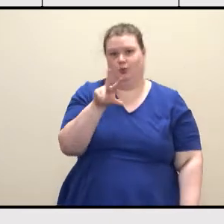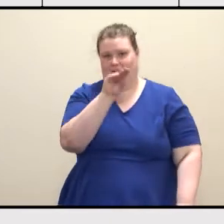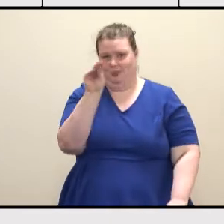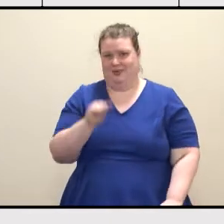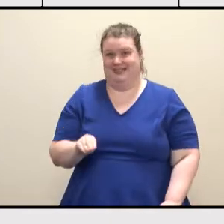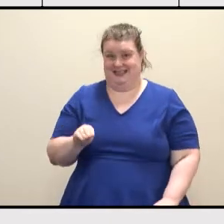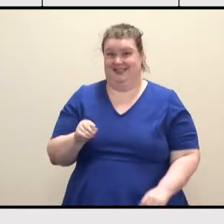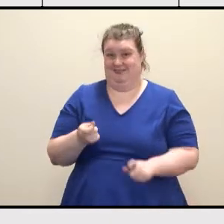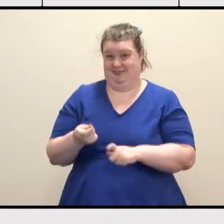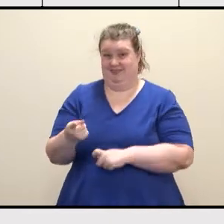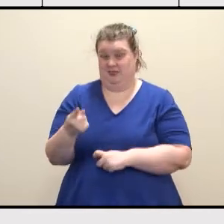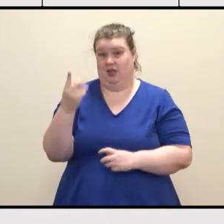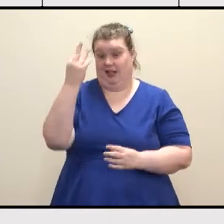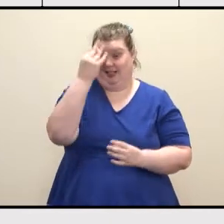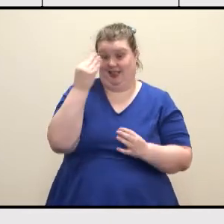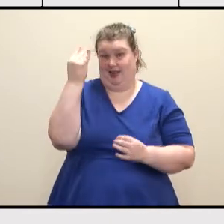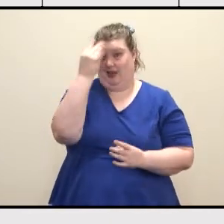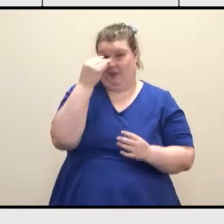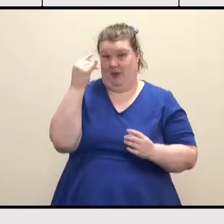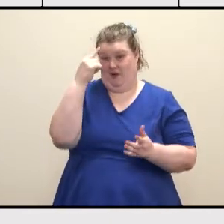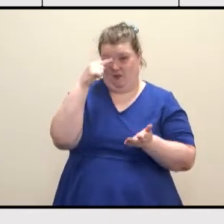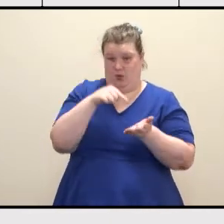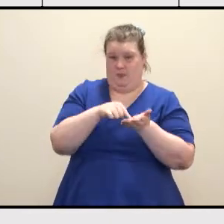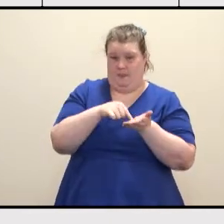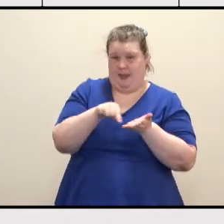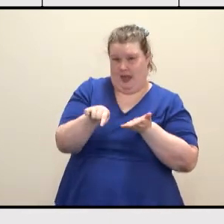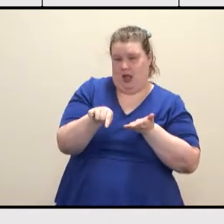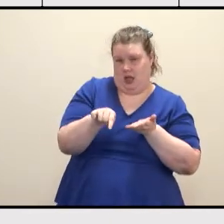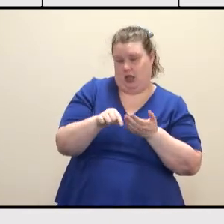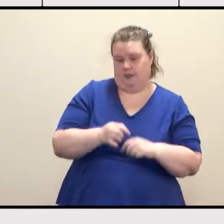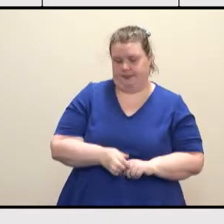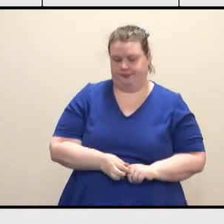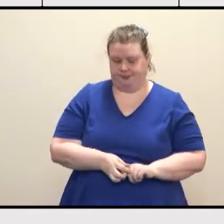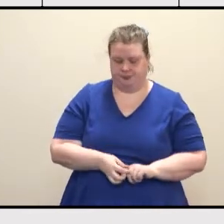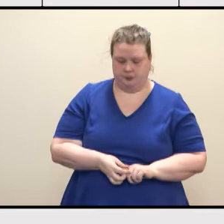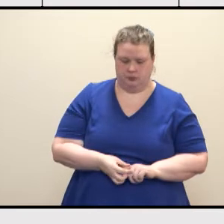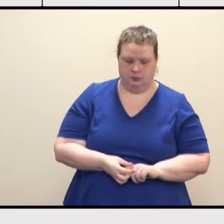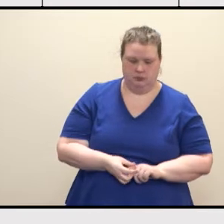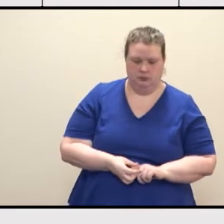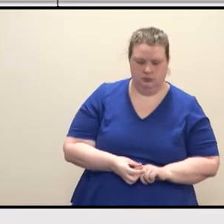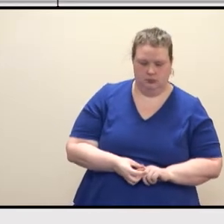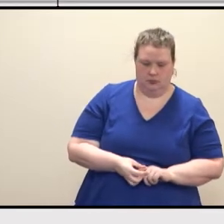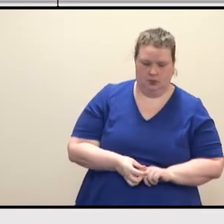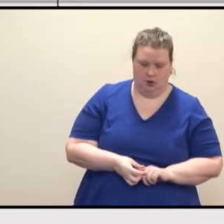year, and that's something to consider whenever you're thinking about where your current pay is.